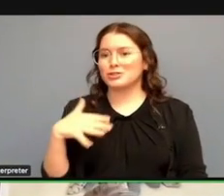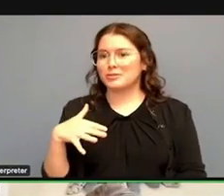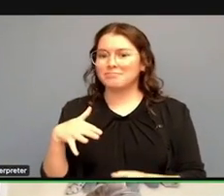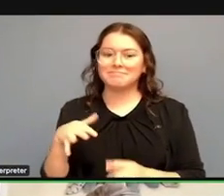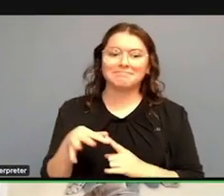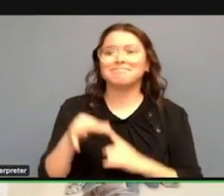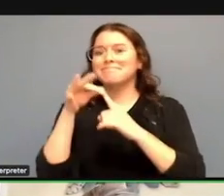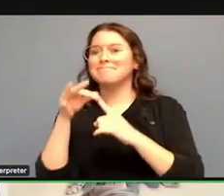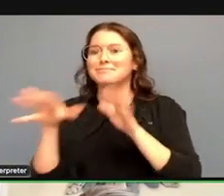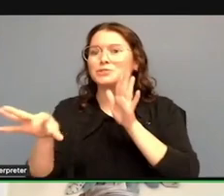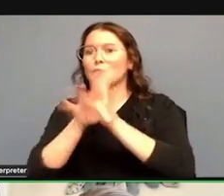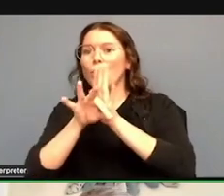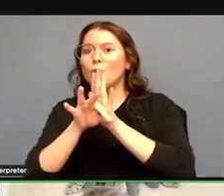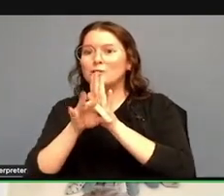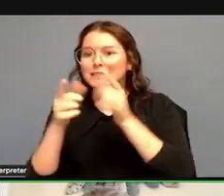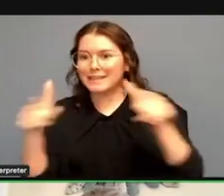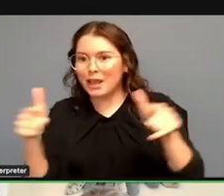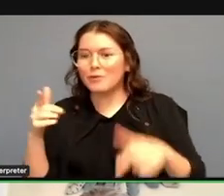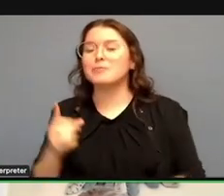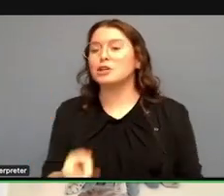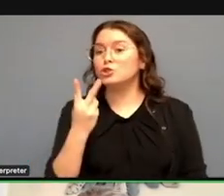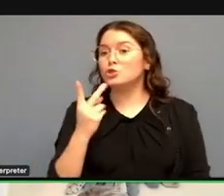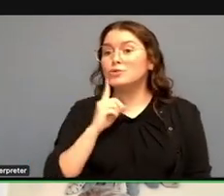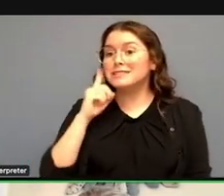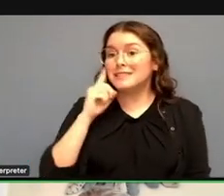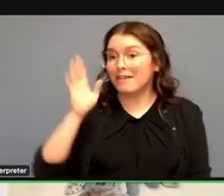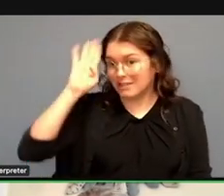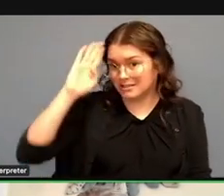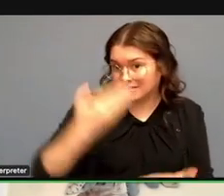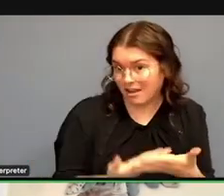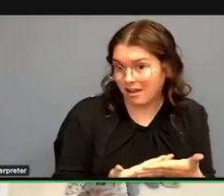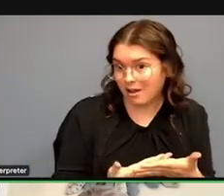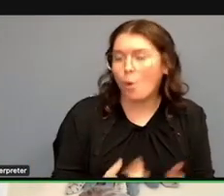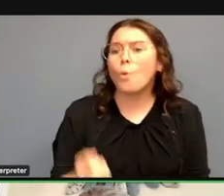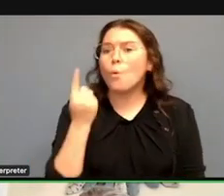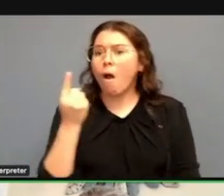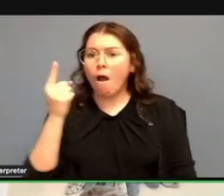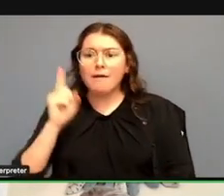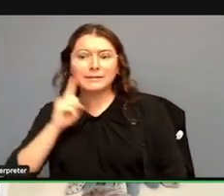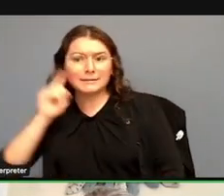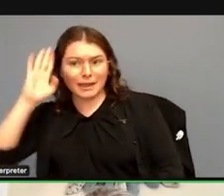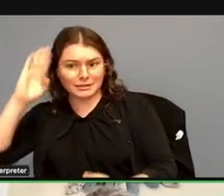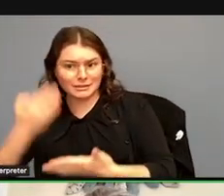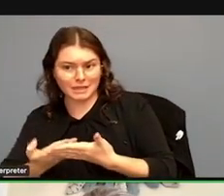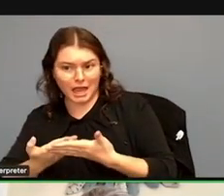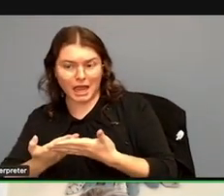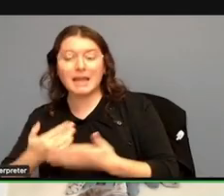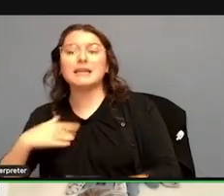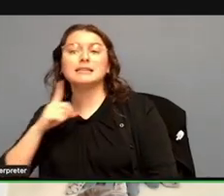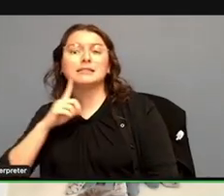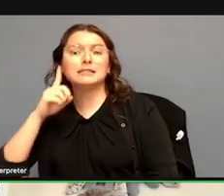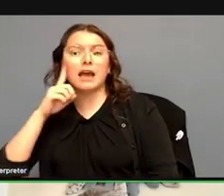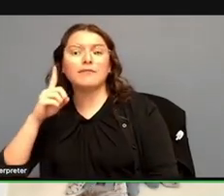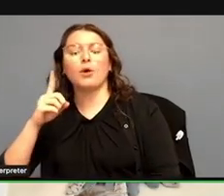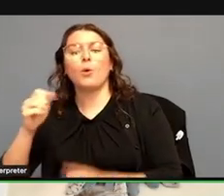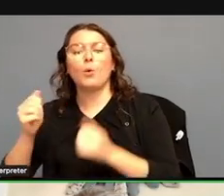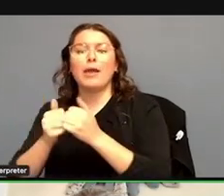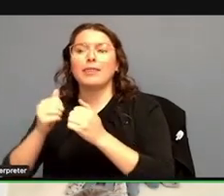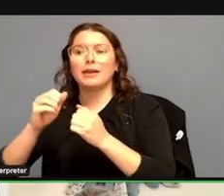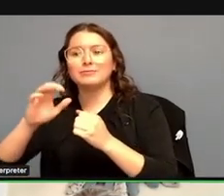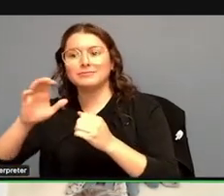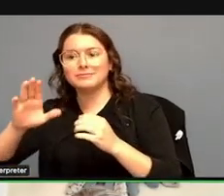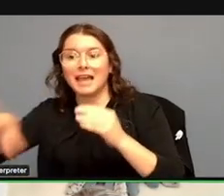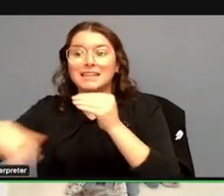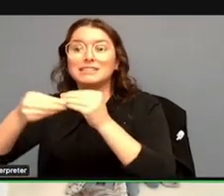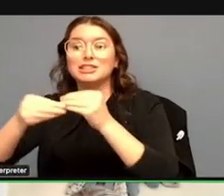my 2 deaf sons. One of my deaf sons is deaf with additional disabilities, so he would